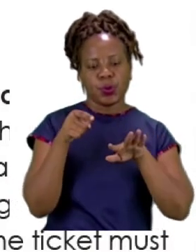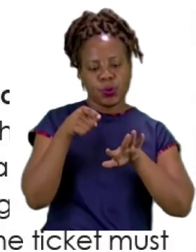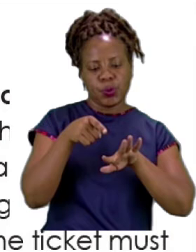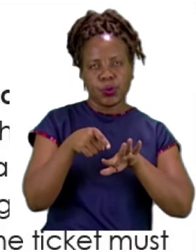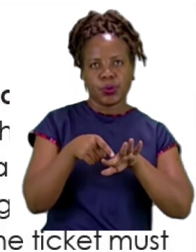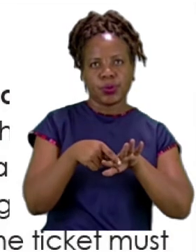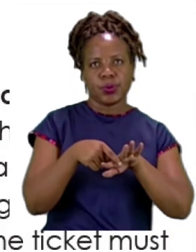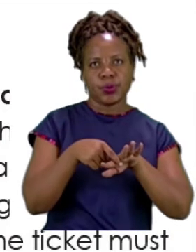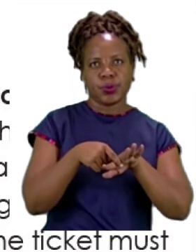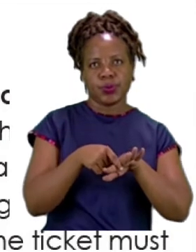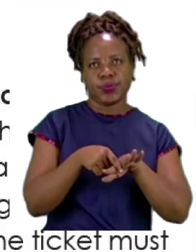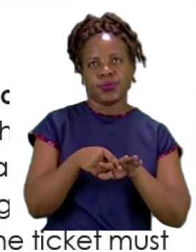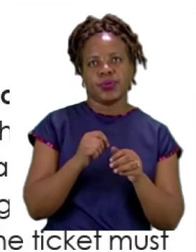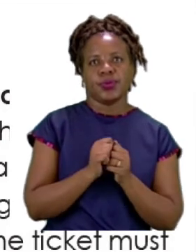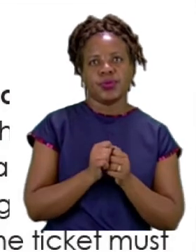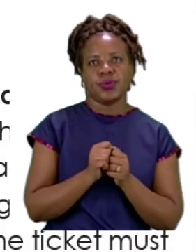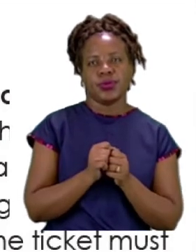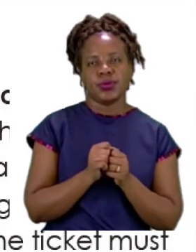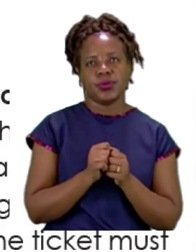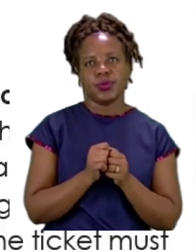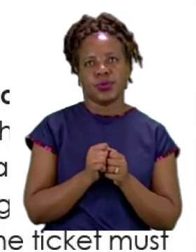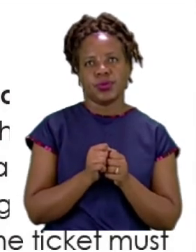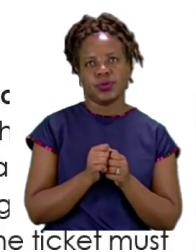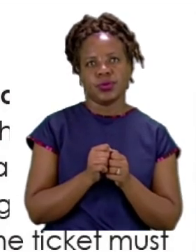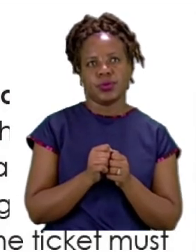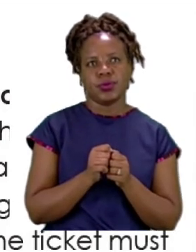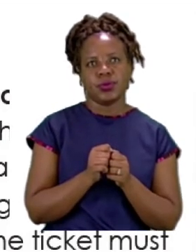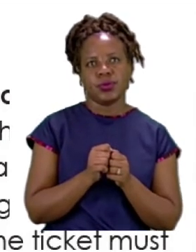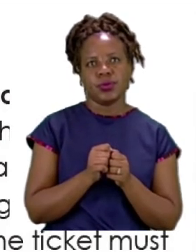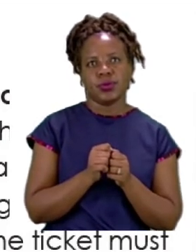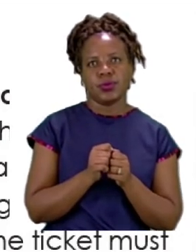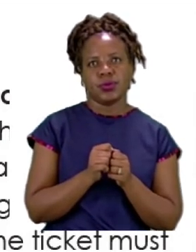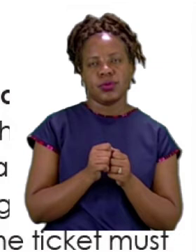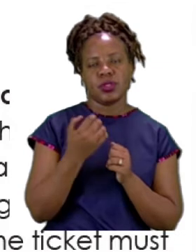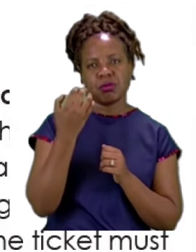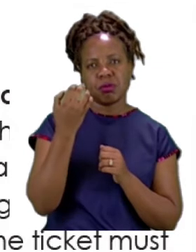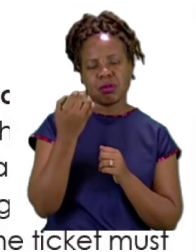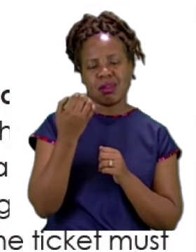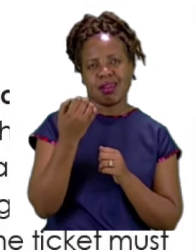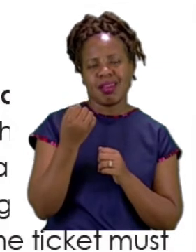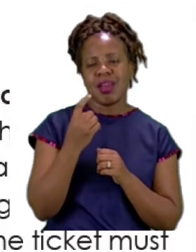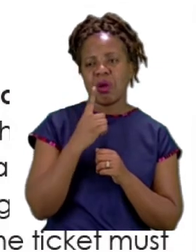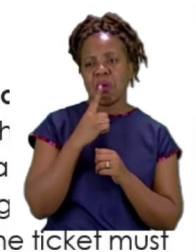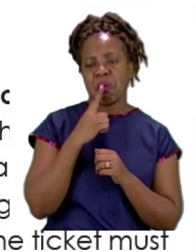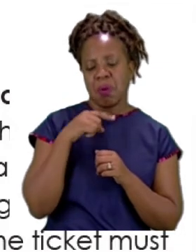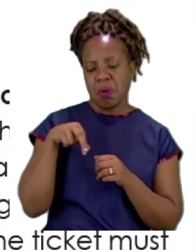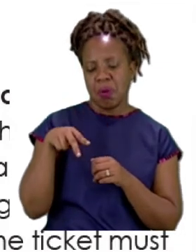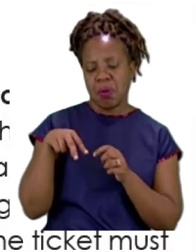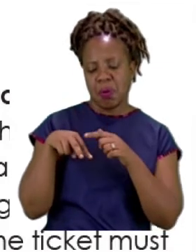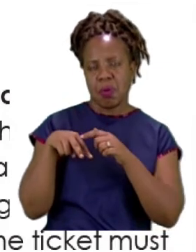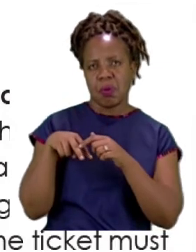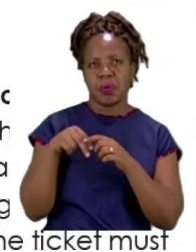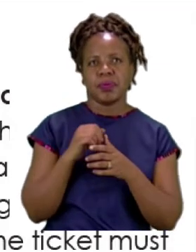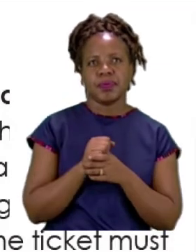of flat shoes. She has a pain in her leg. She